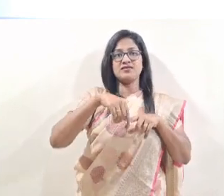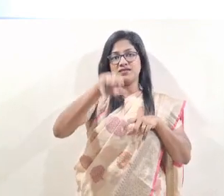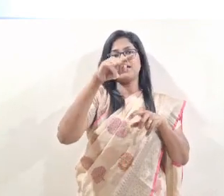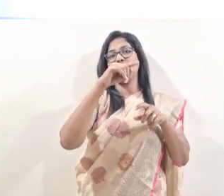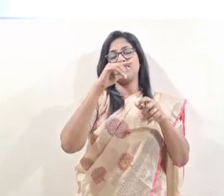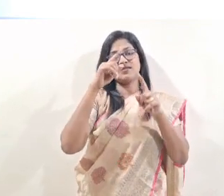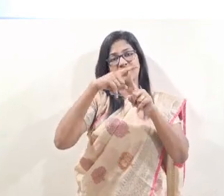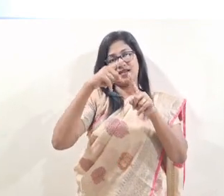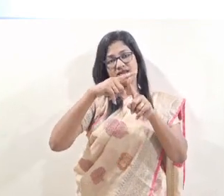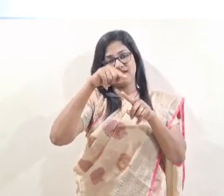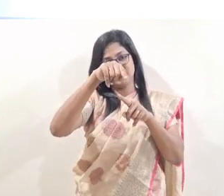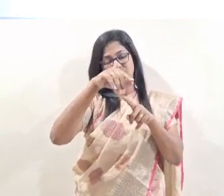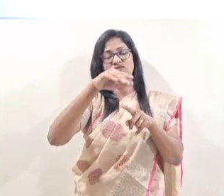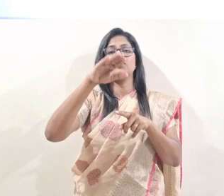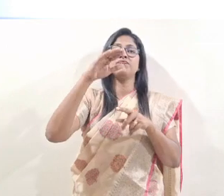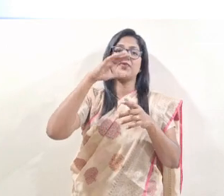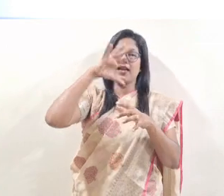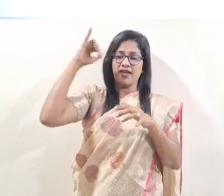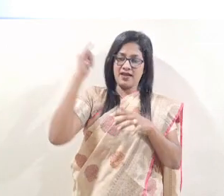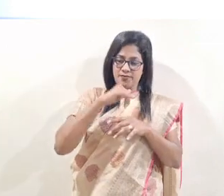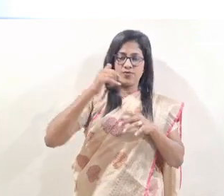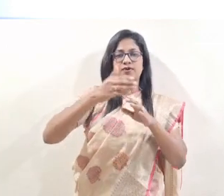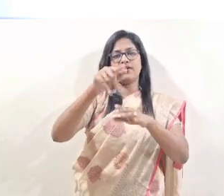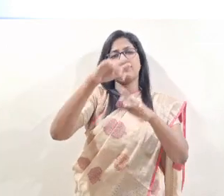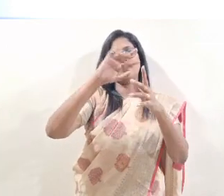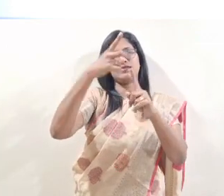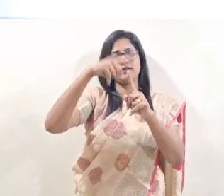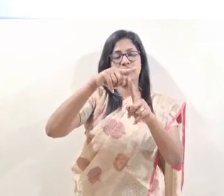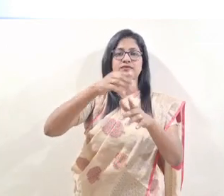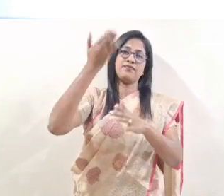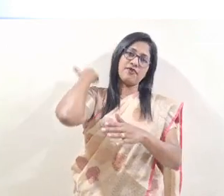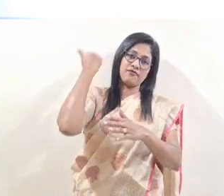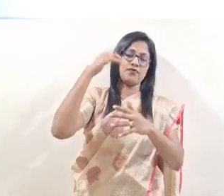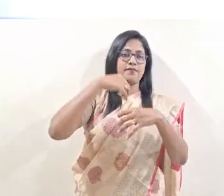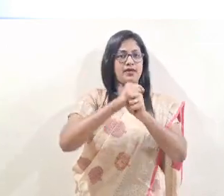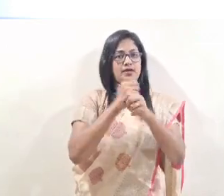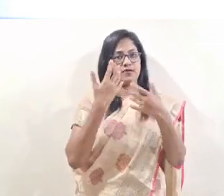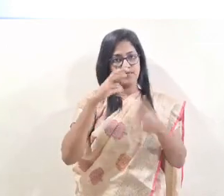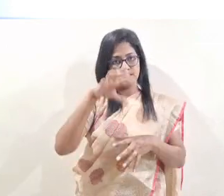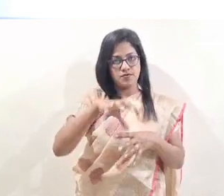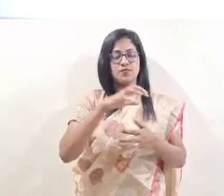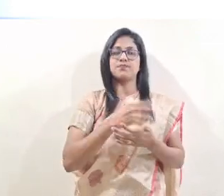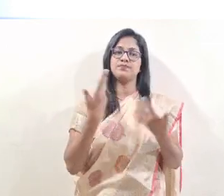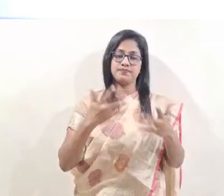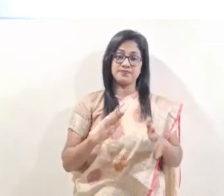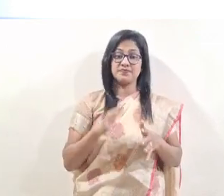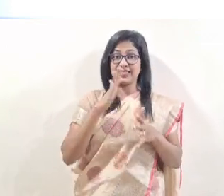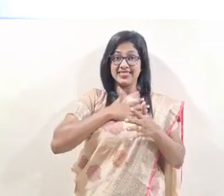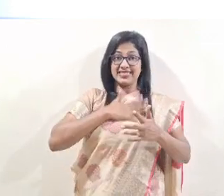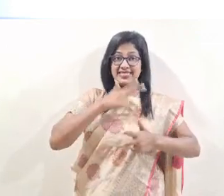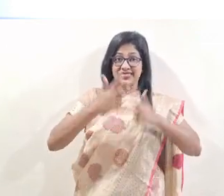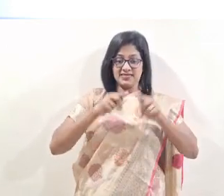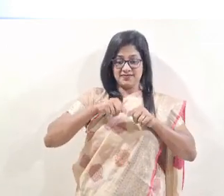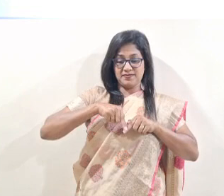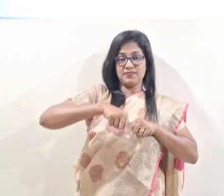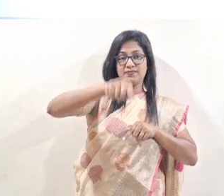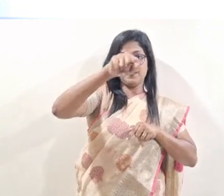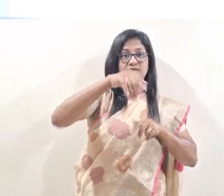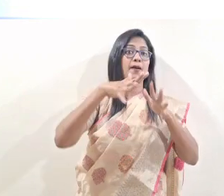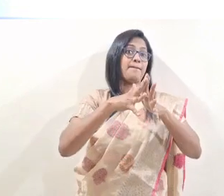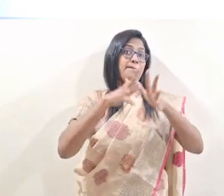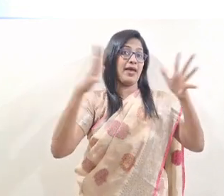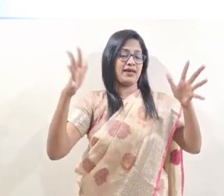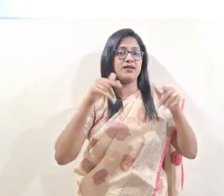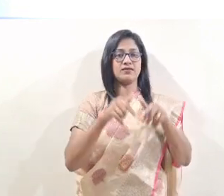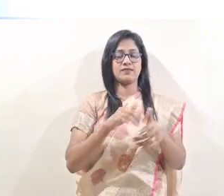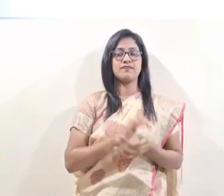Toliganj was done quite earlier. The green line which you can see is by and large over. I